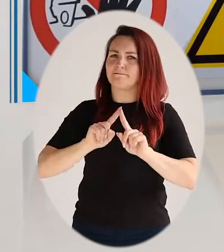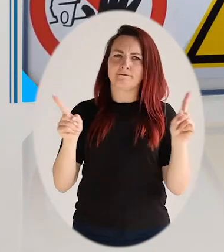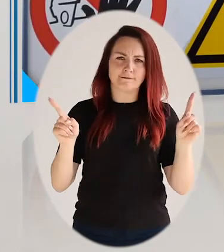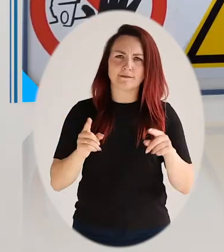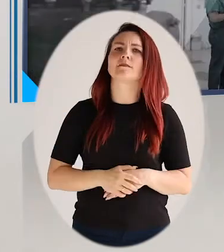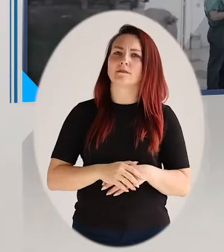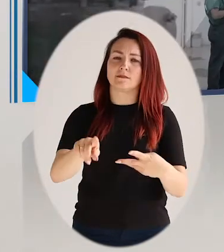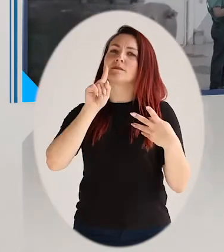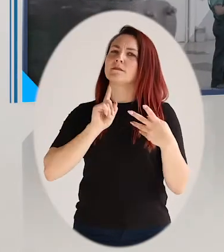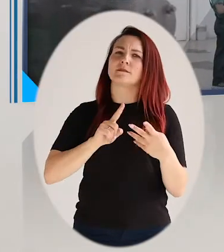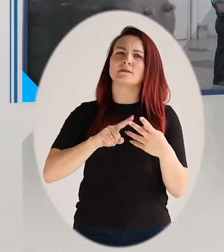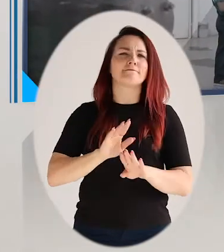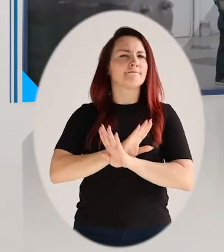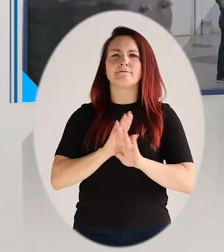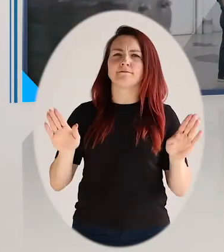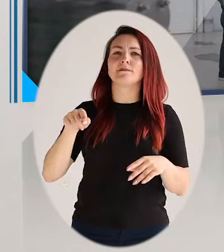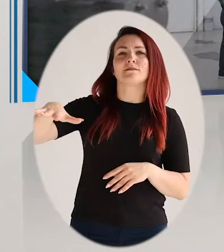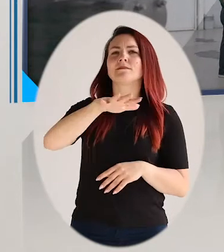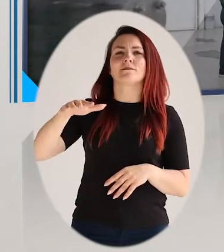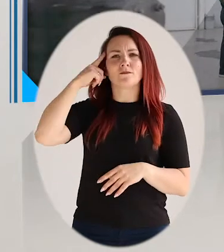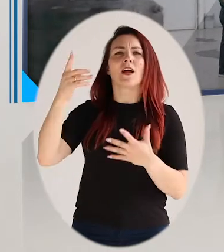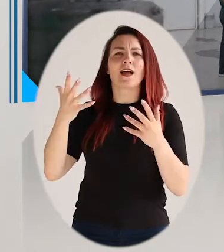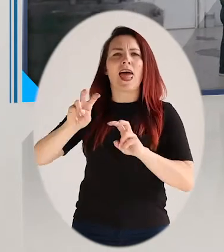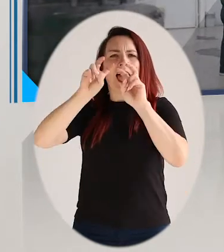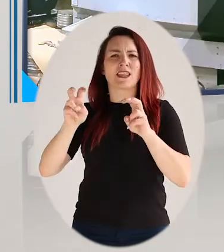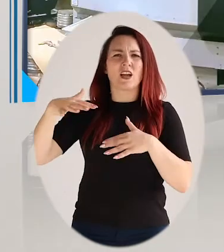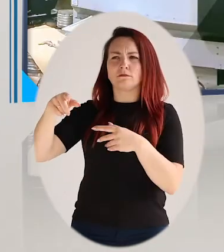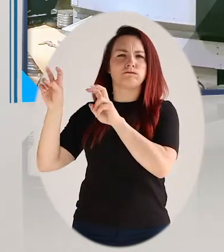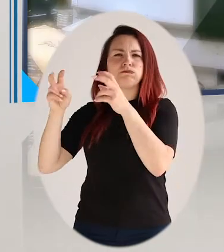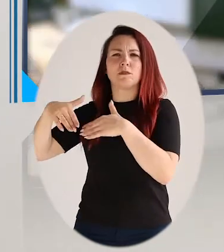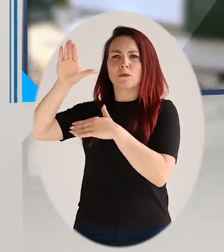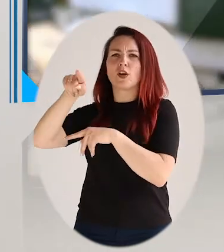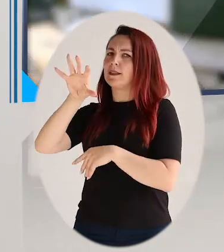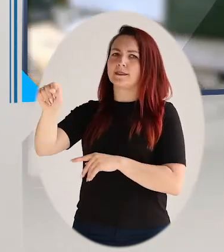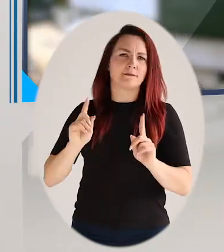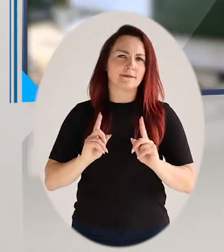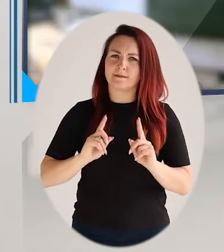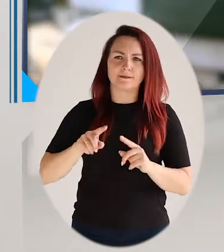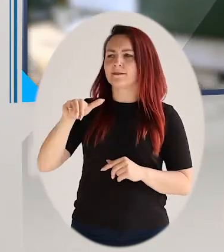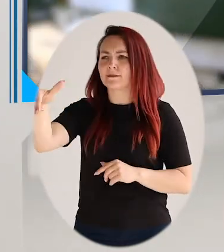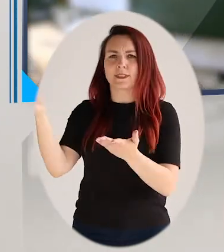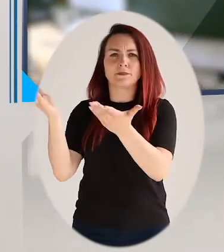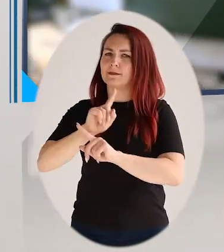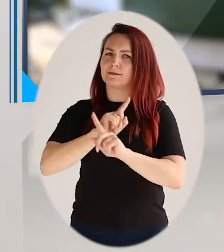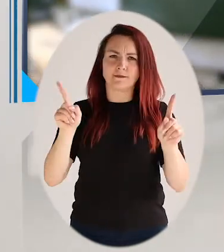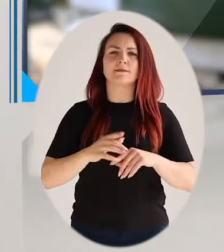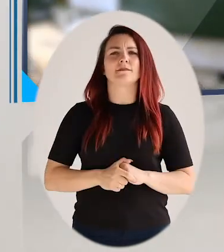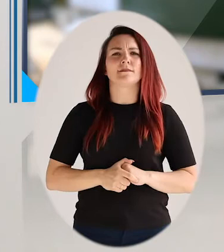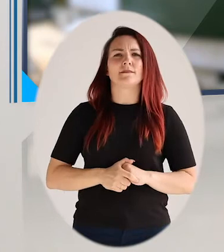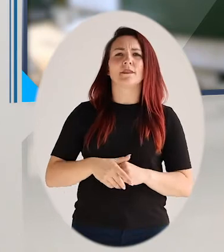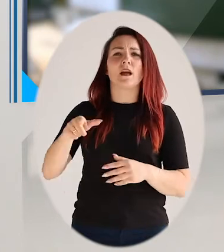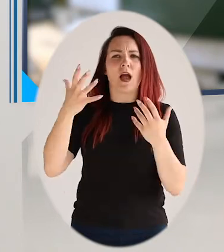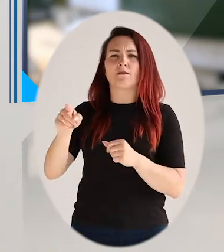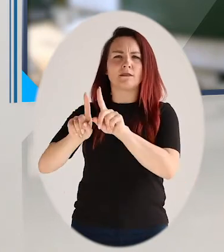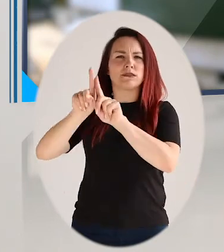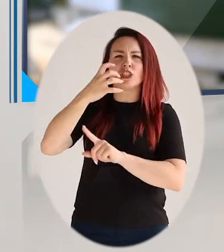the equipment and stay under load. This is life-threatening. When you are in workshops, do not enter the working area.